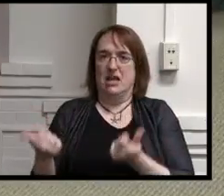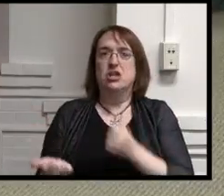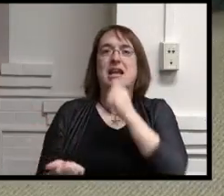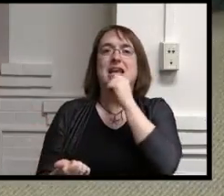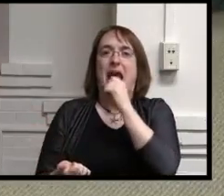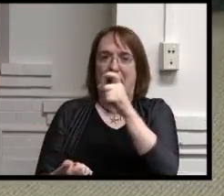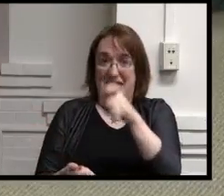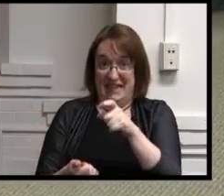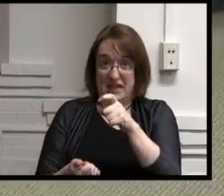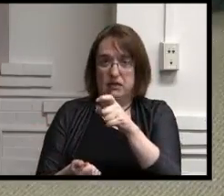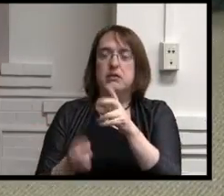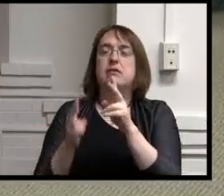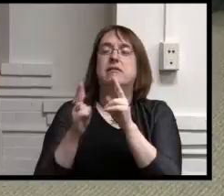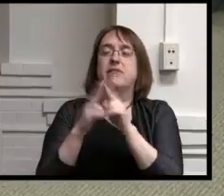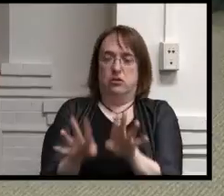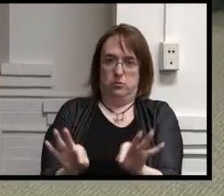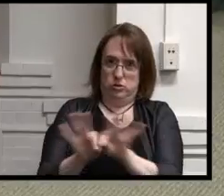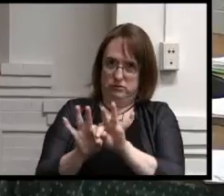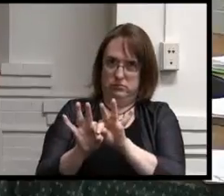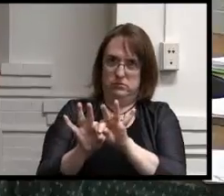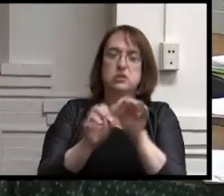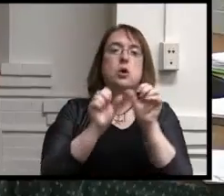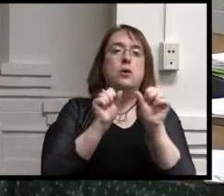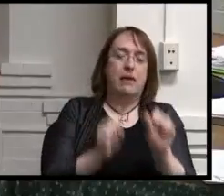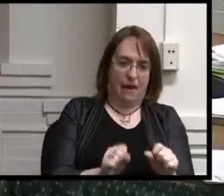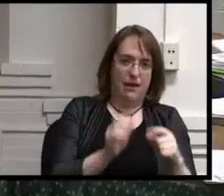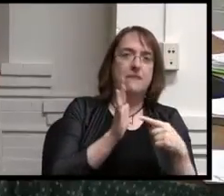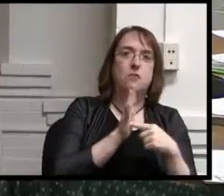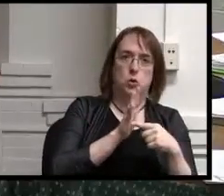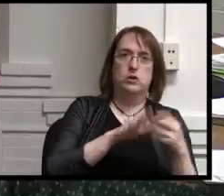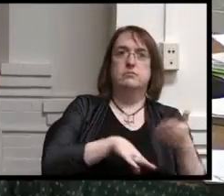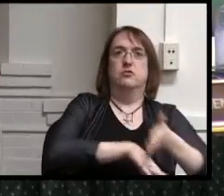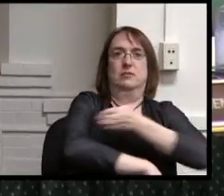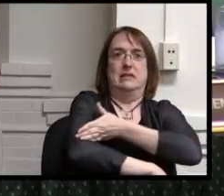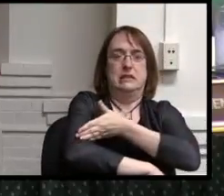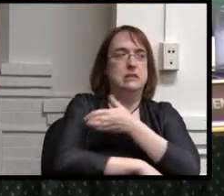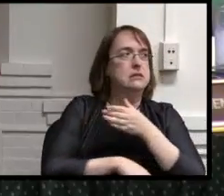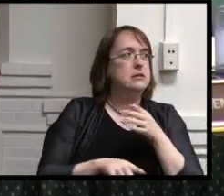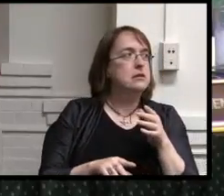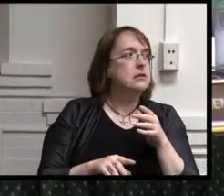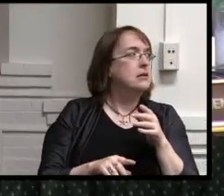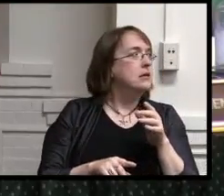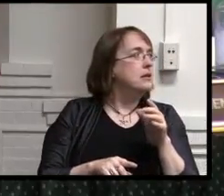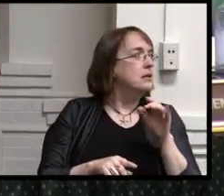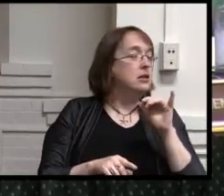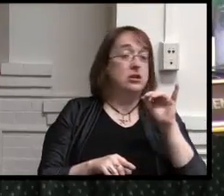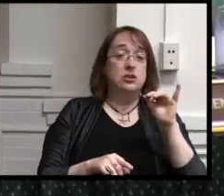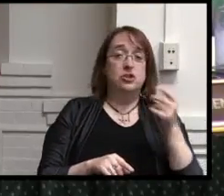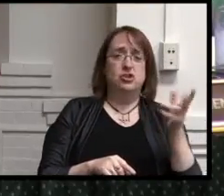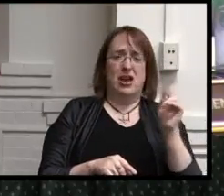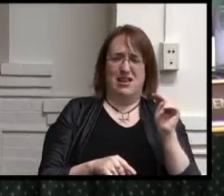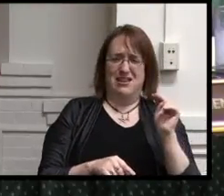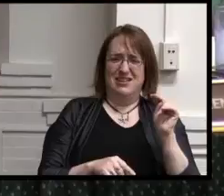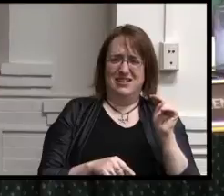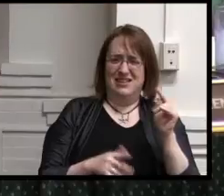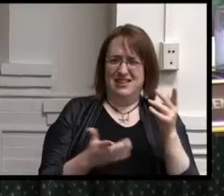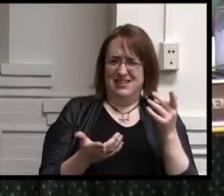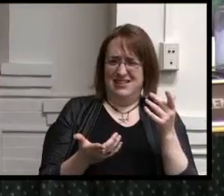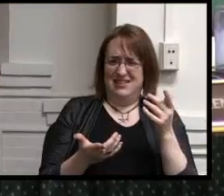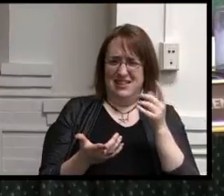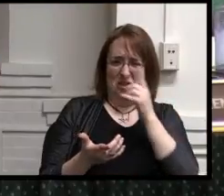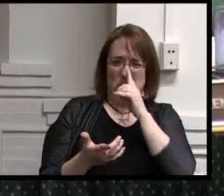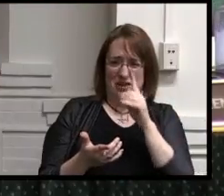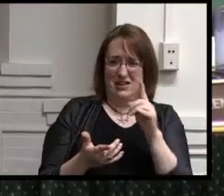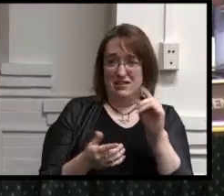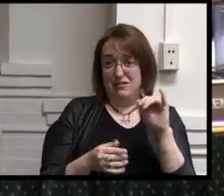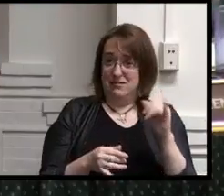important so that we can afford the upgraded new systems. stuff. Well, you got pretty technical there for a second. Is there enough juice to support? We have